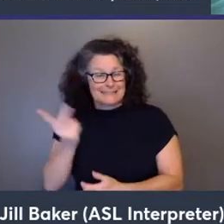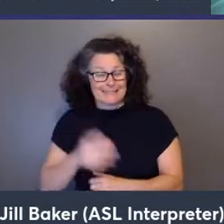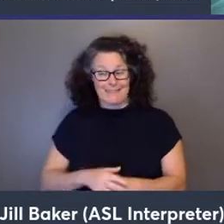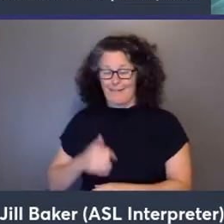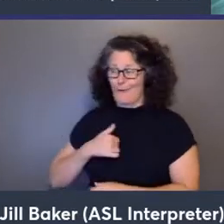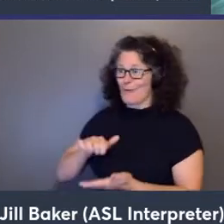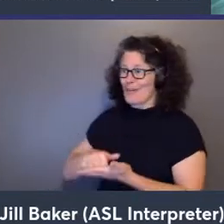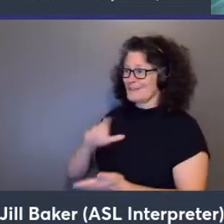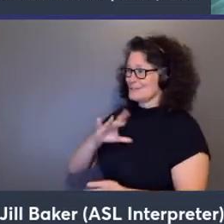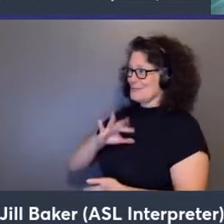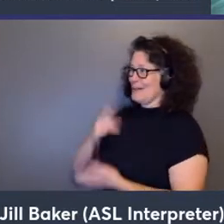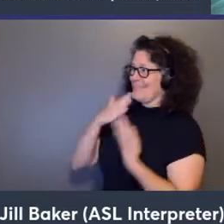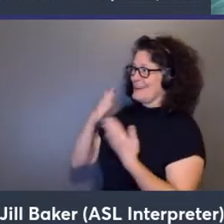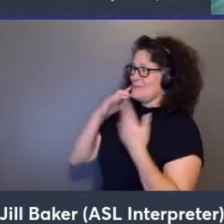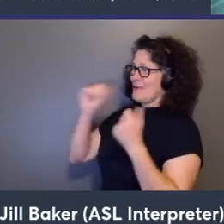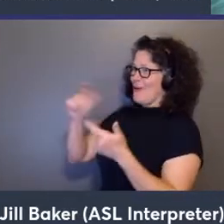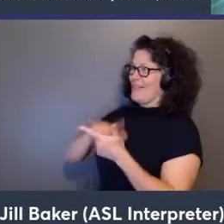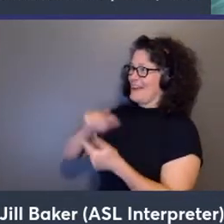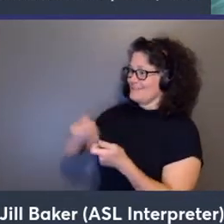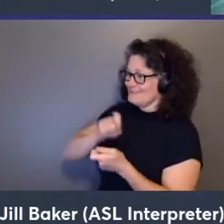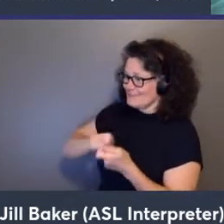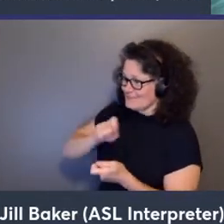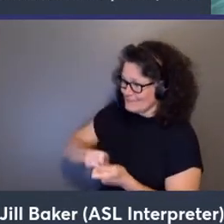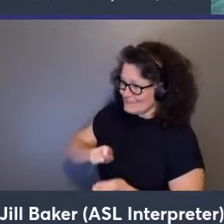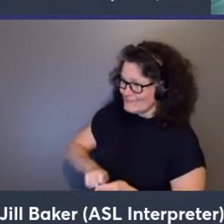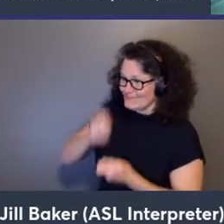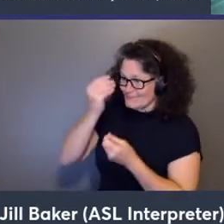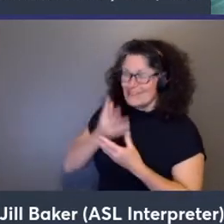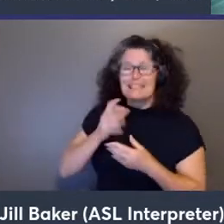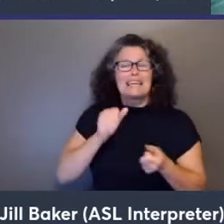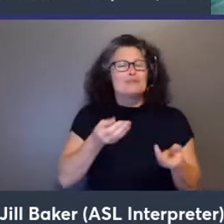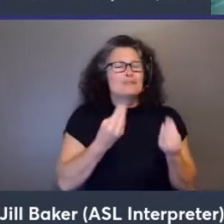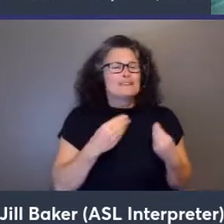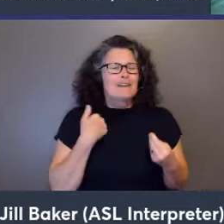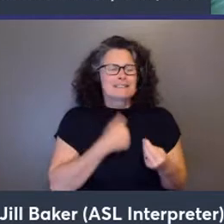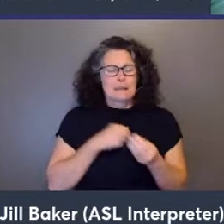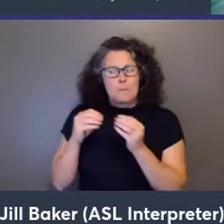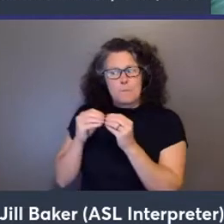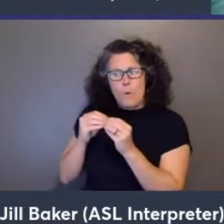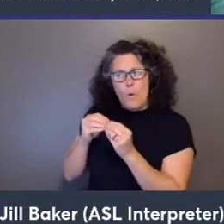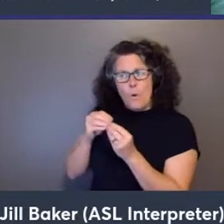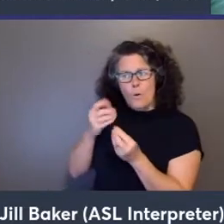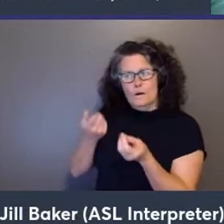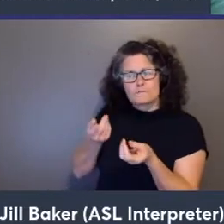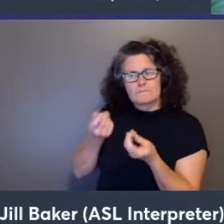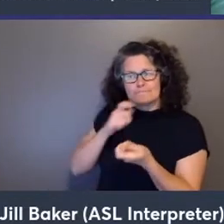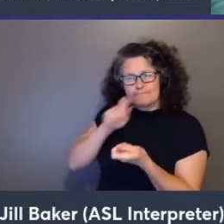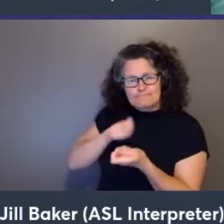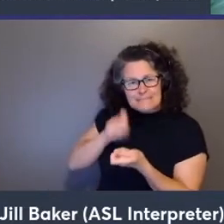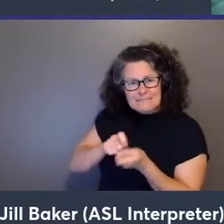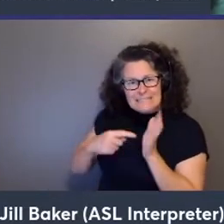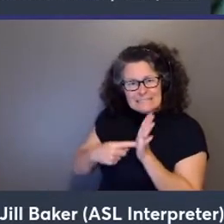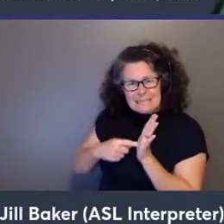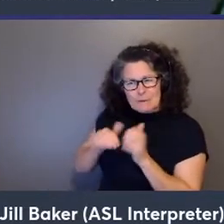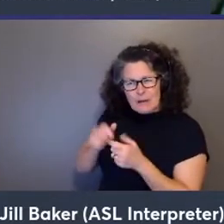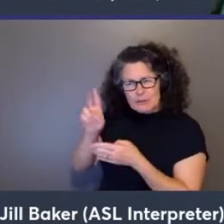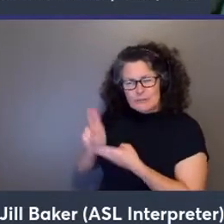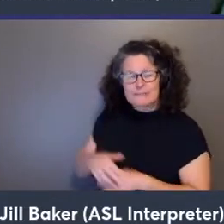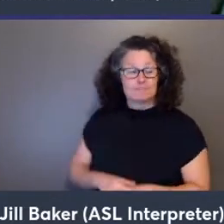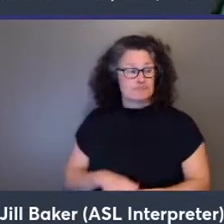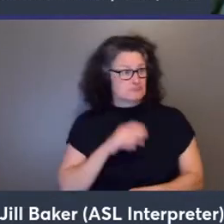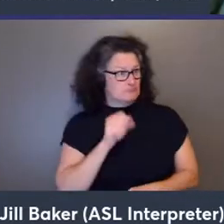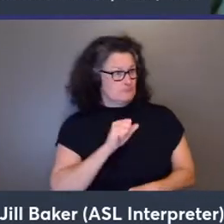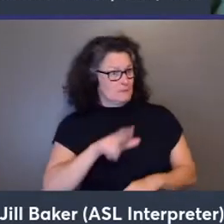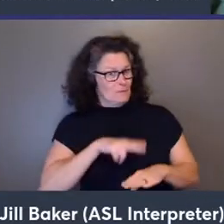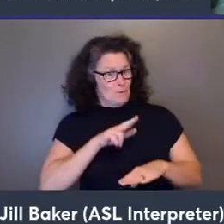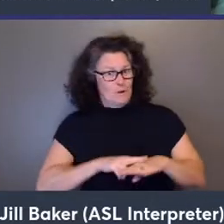Emily. Thanks for all this detail. So can we see maybe a more concrete example of how someone would use this feature? Yeah, of course. So